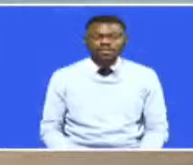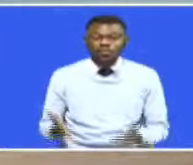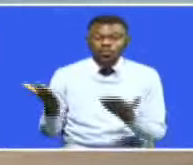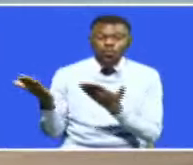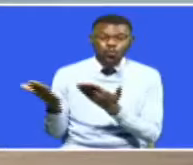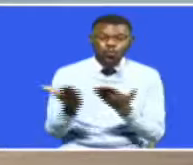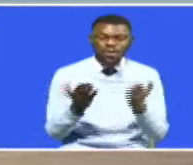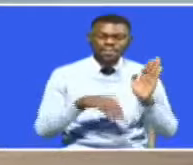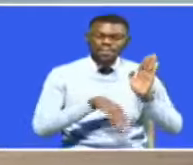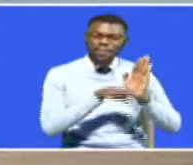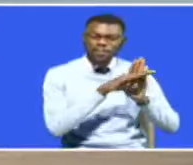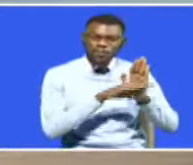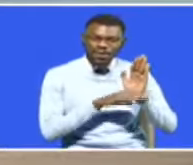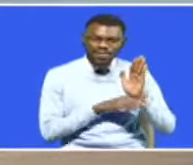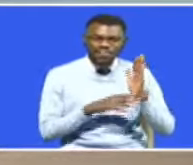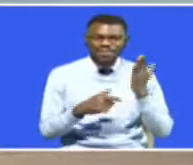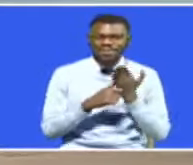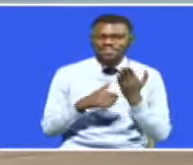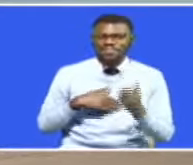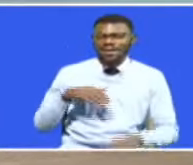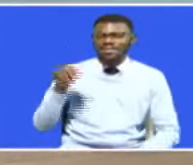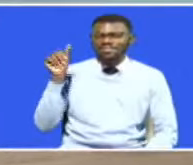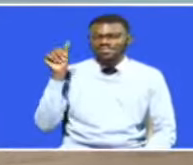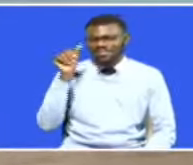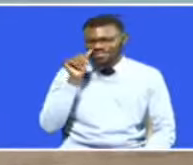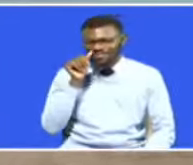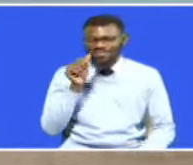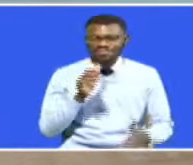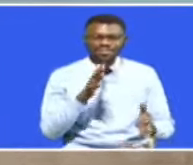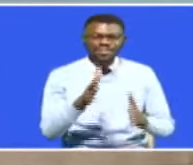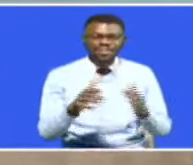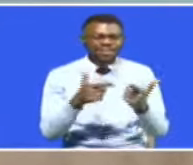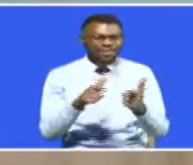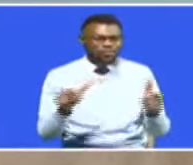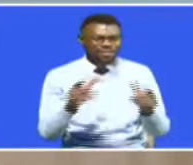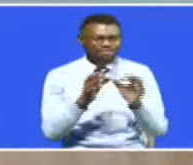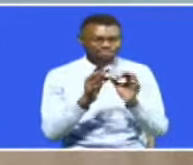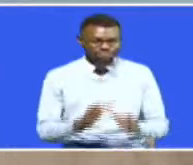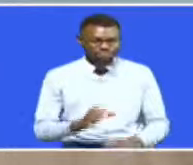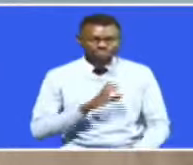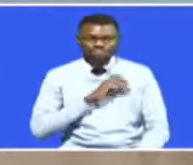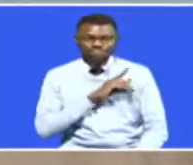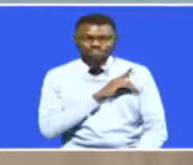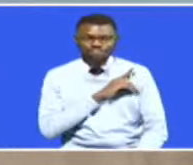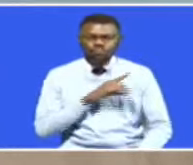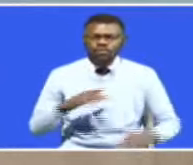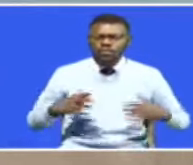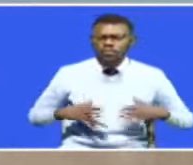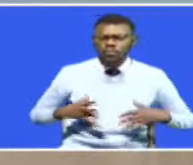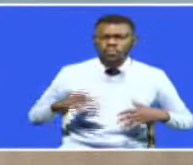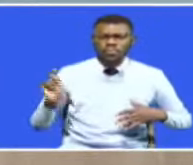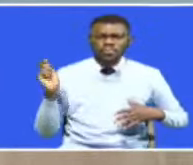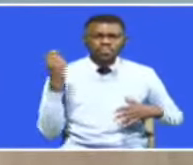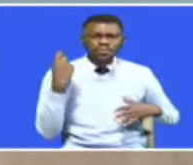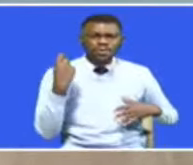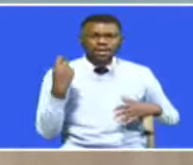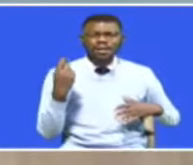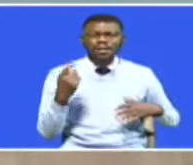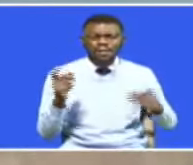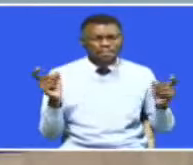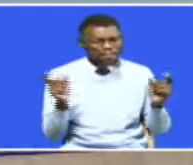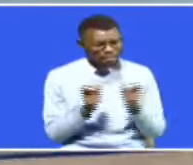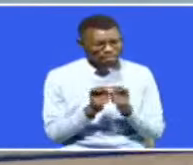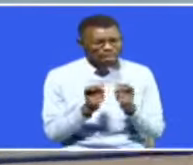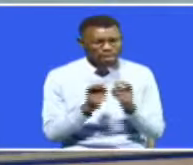Welcome to the broadcast. I am Ashley Mazuri. Our sign language interpreter is Damien Evans. Kenyans will agonize longer before